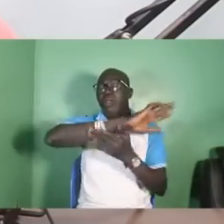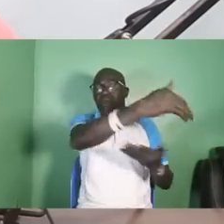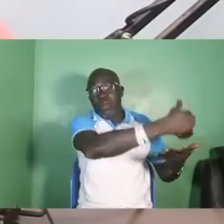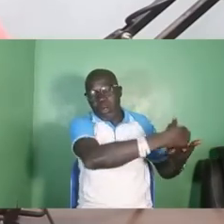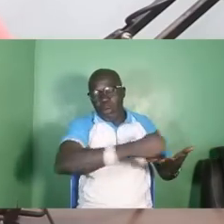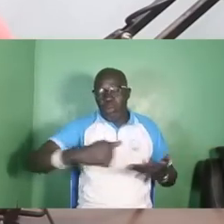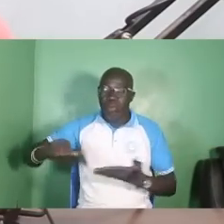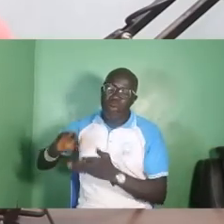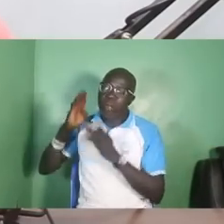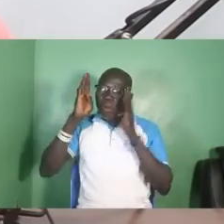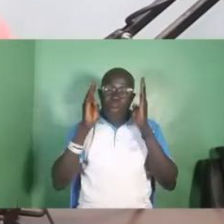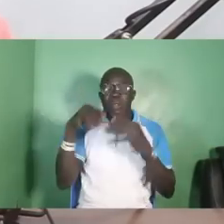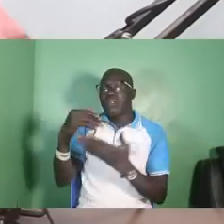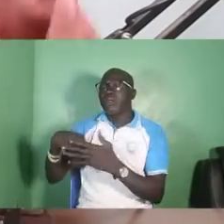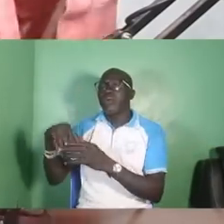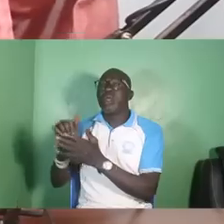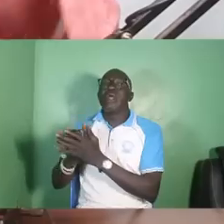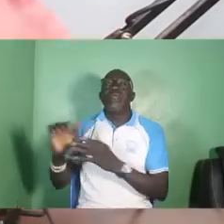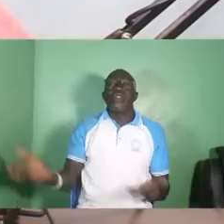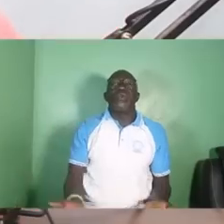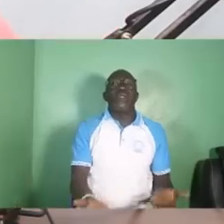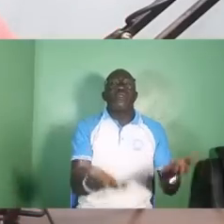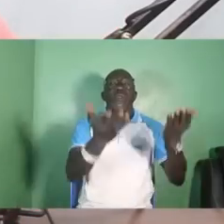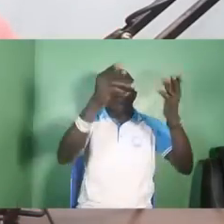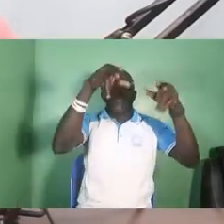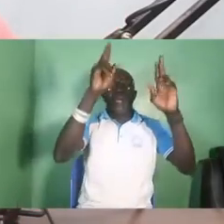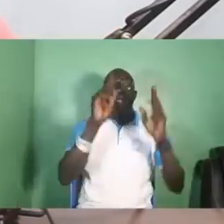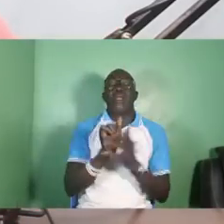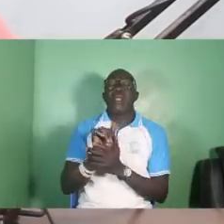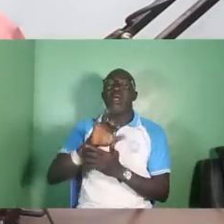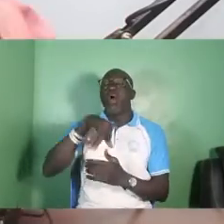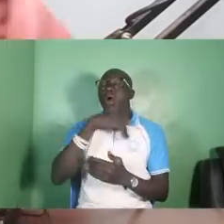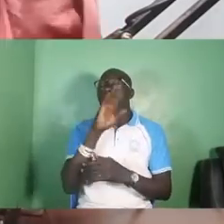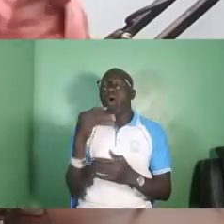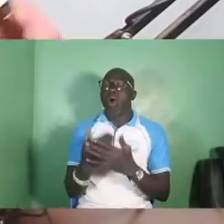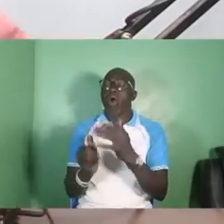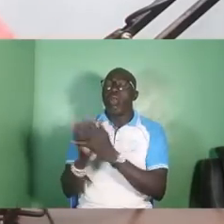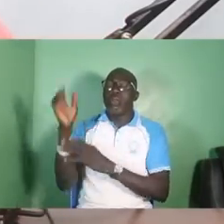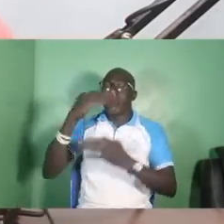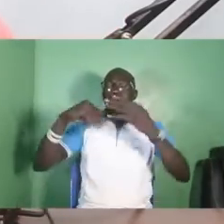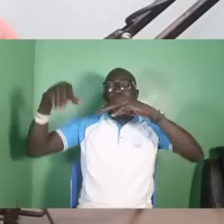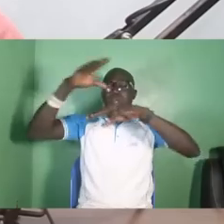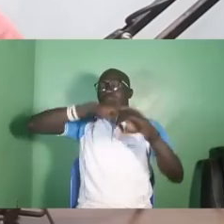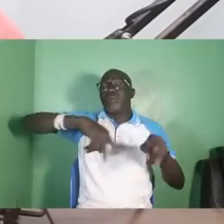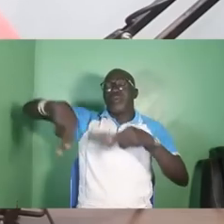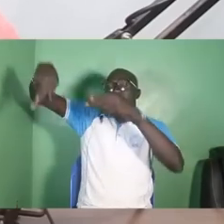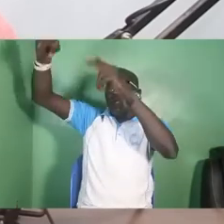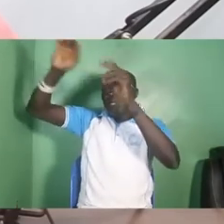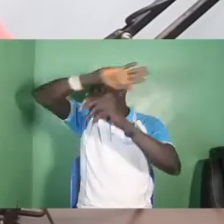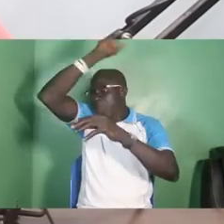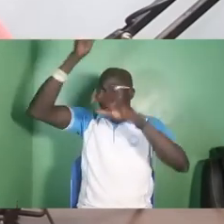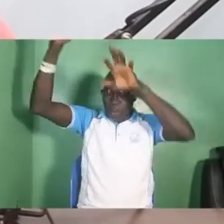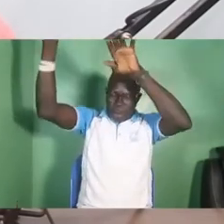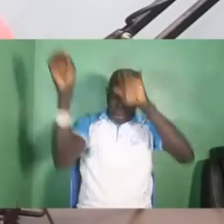abukure kuro amen push be taken away aw gbe odide amen elevated gbogbo yi te ti goke all of you that move higher e o ne